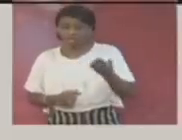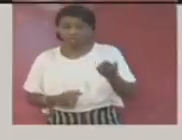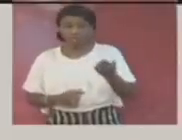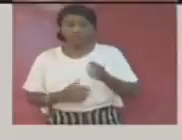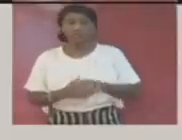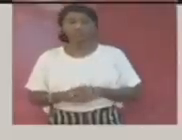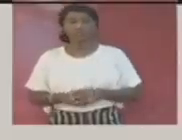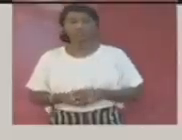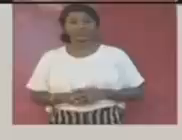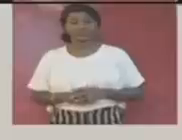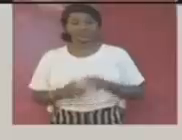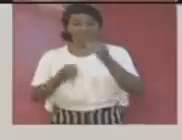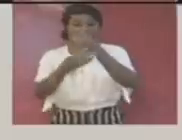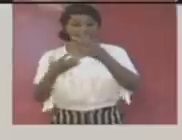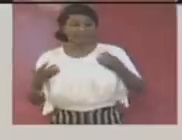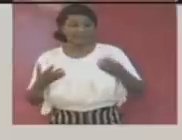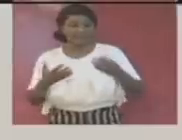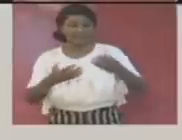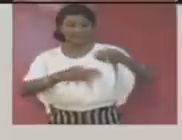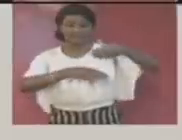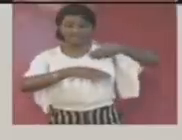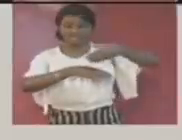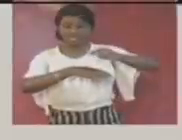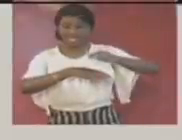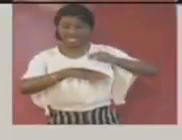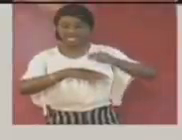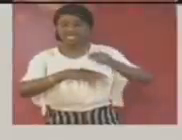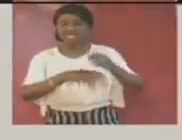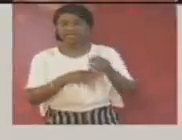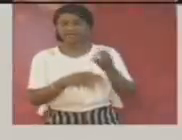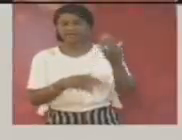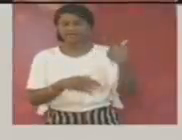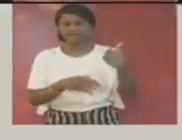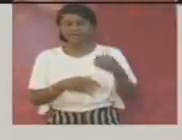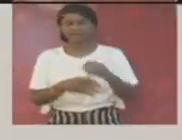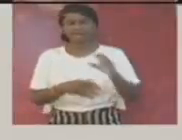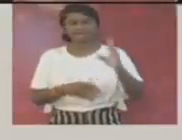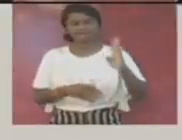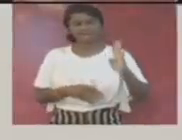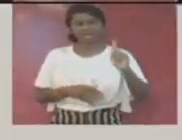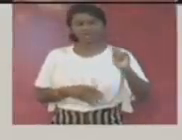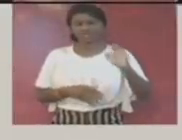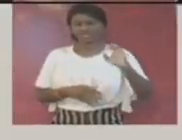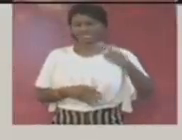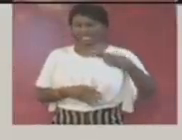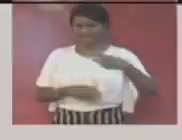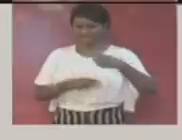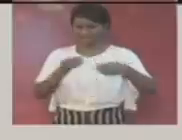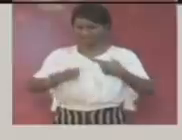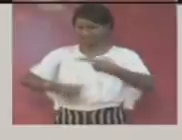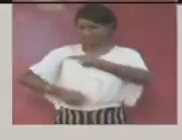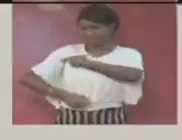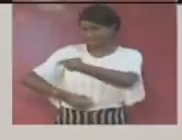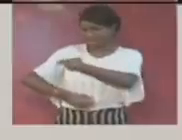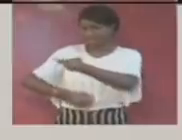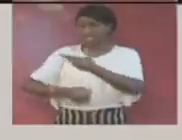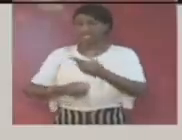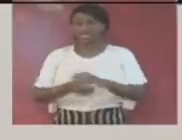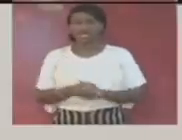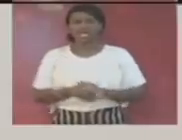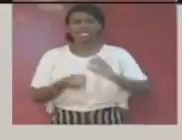of the update that was sent out from Pfizer-BioNTech COVID-19 related to its vaccine of 8th of